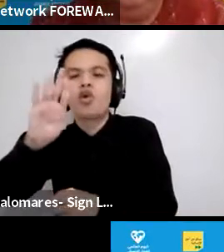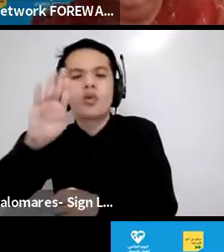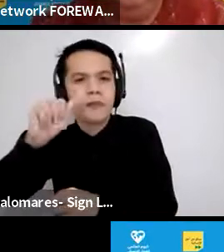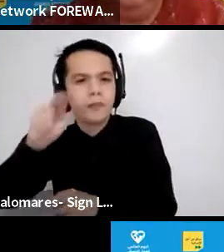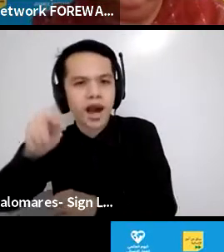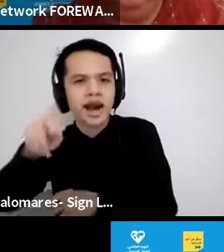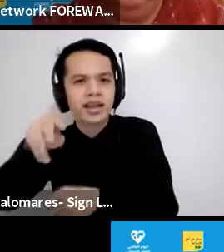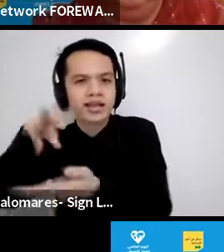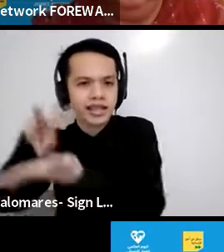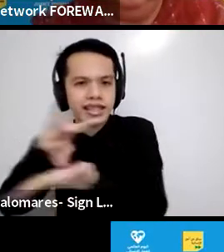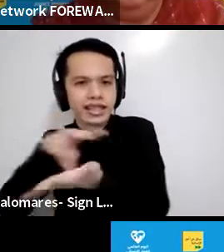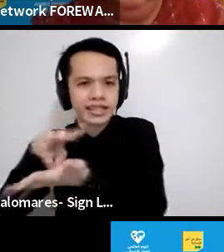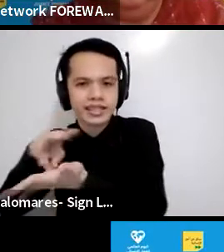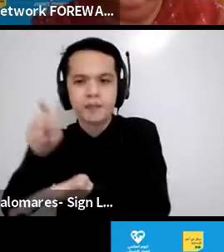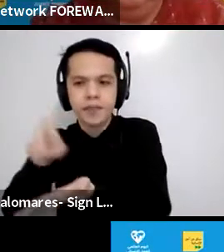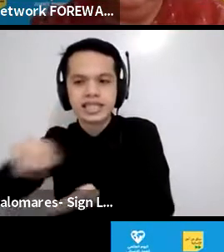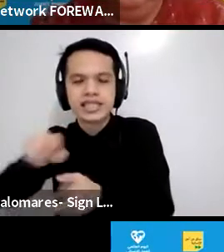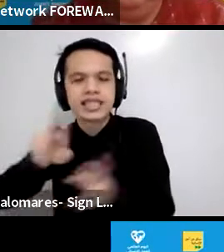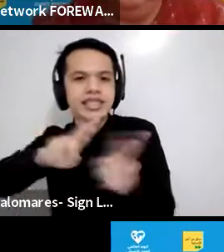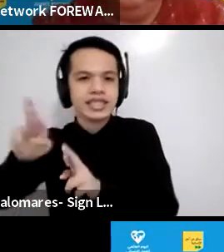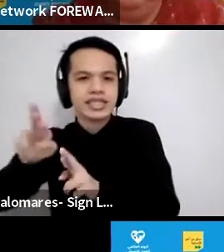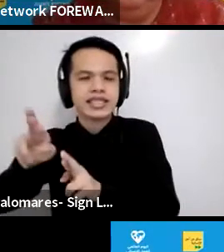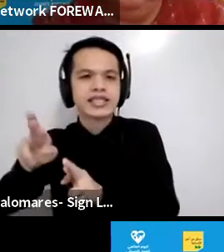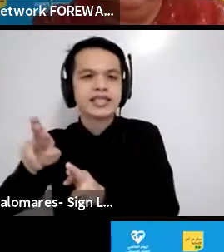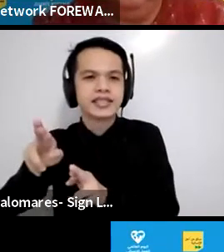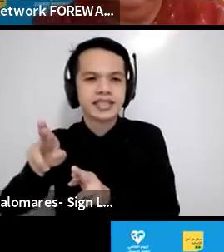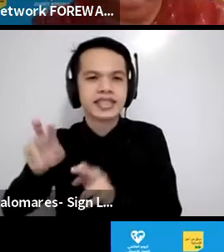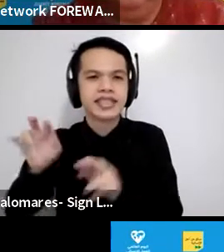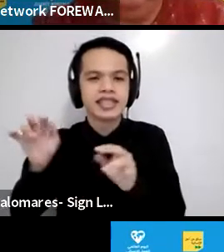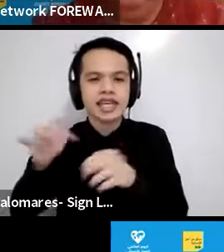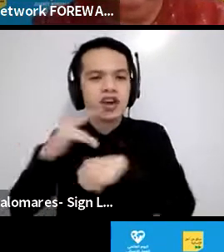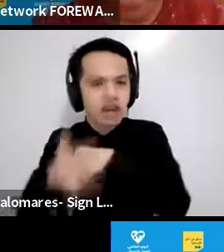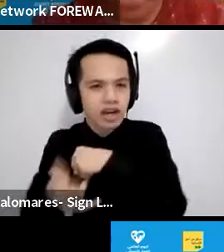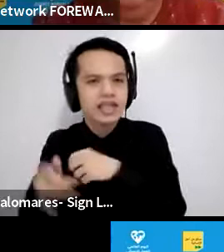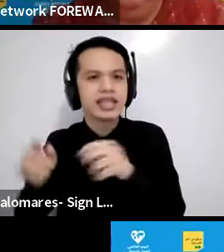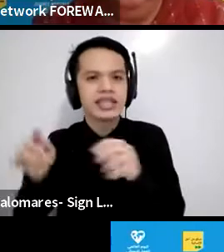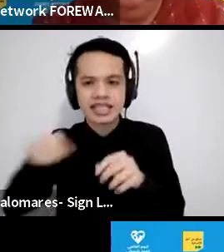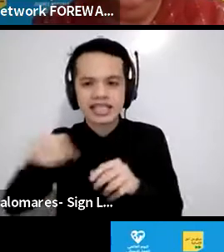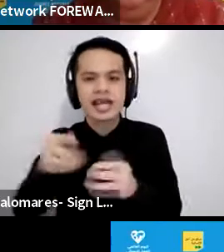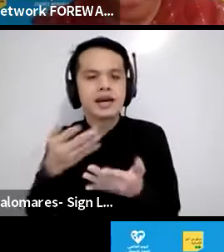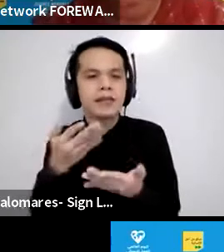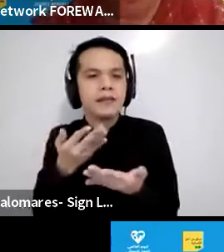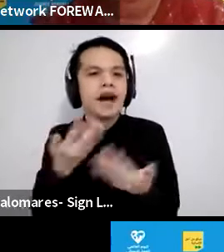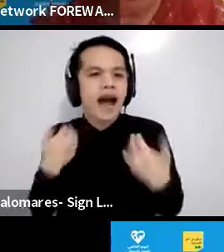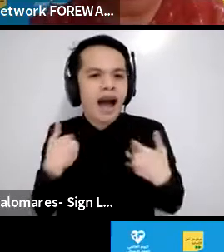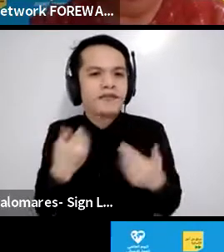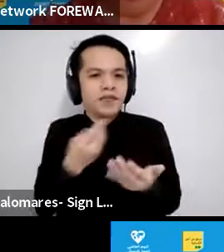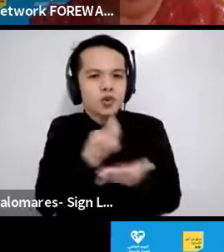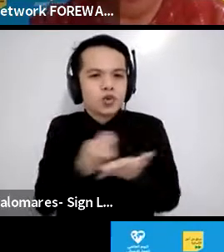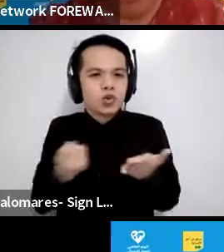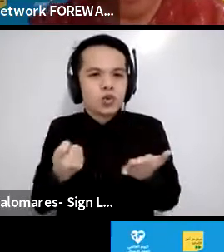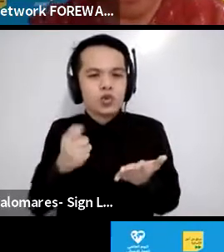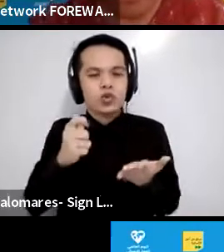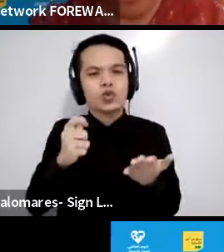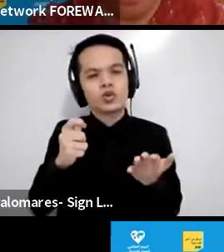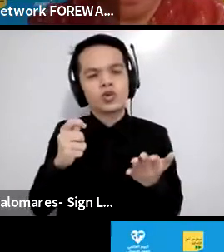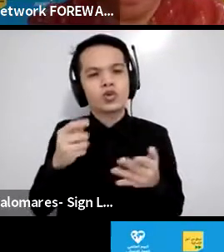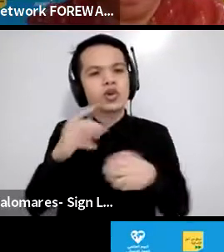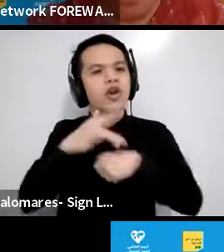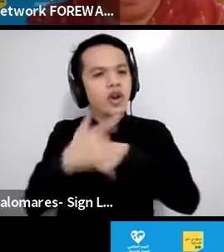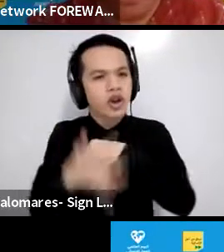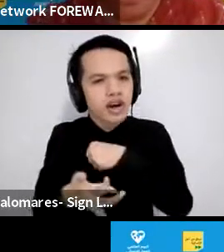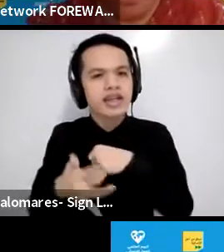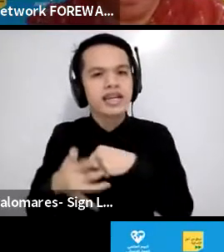be prepared anticipatorily, to be equipped with the tools, with the early